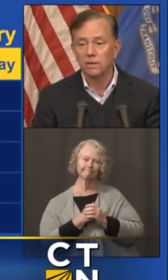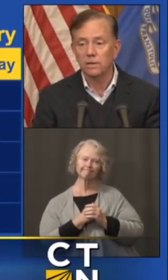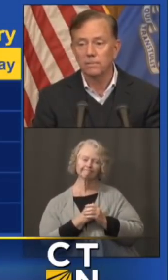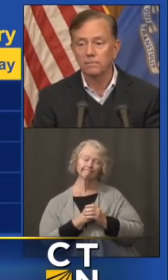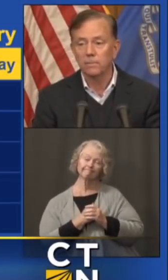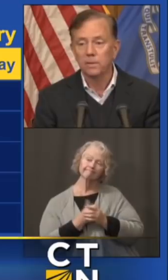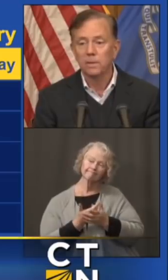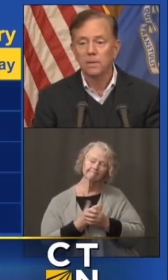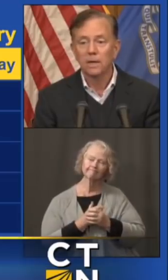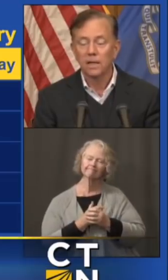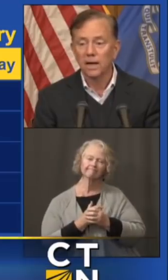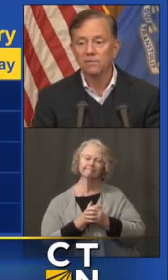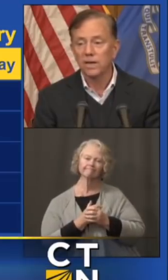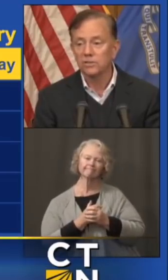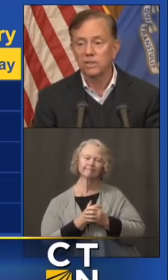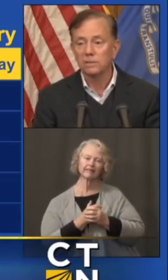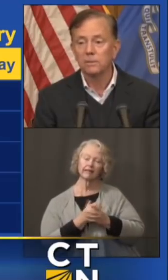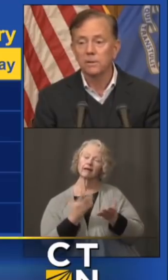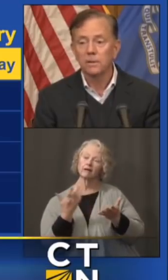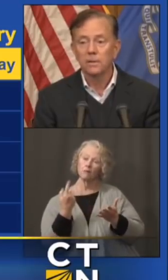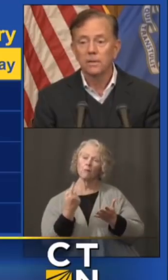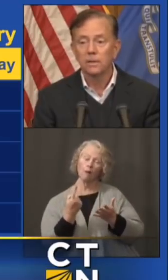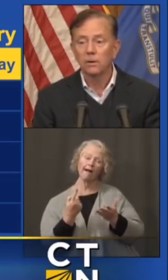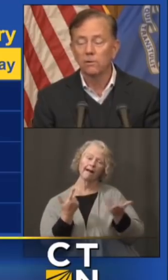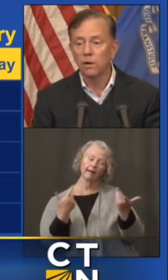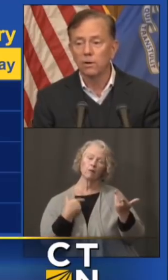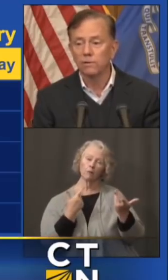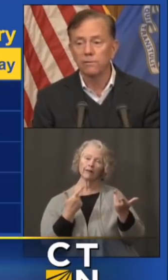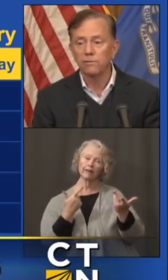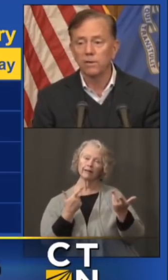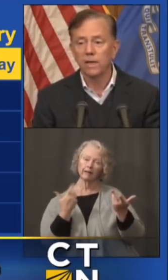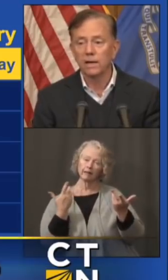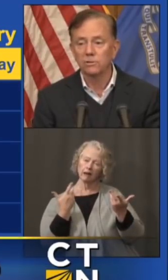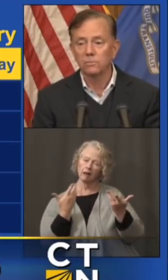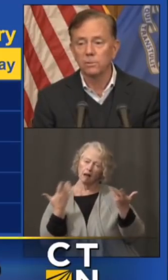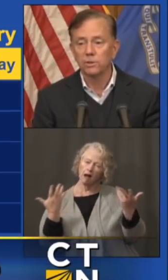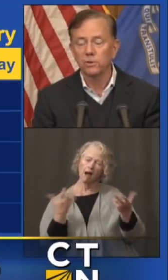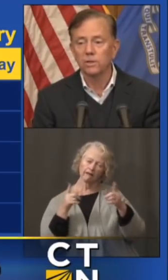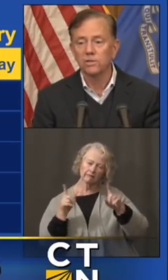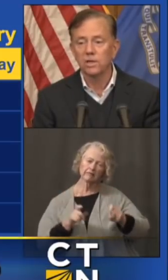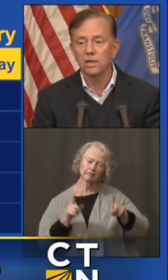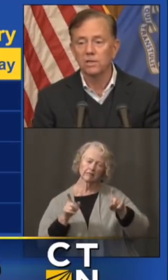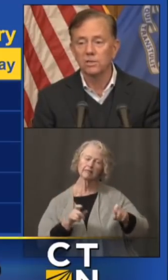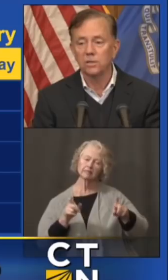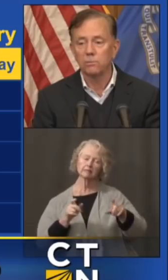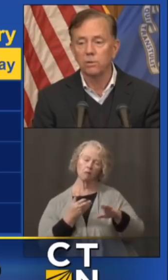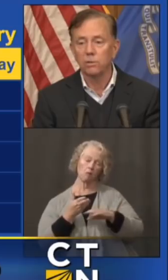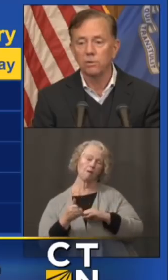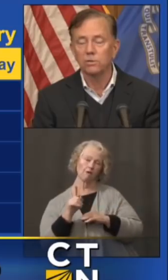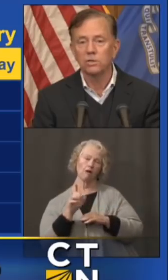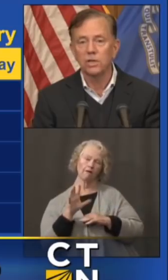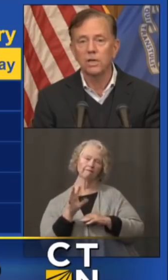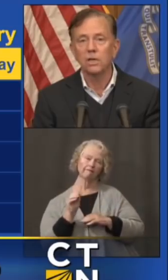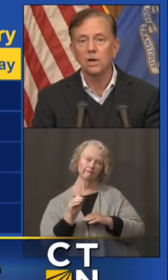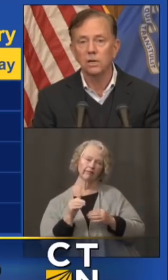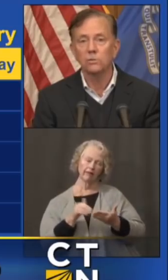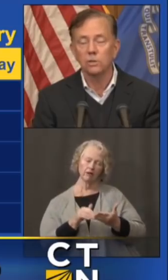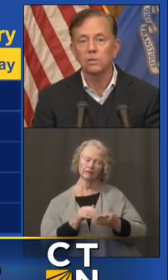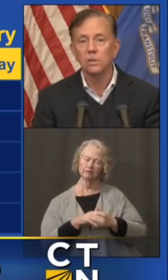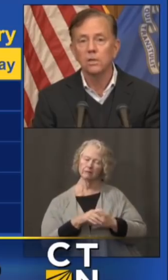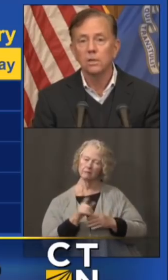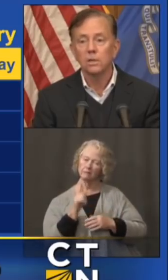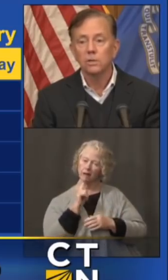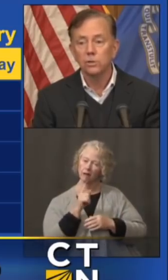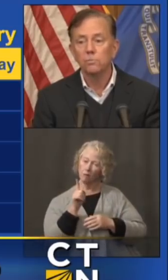have done a lot of testing. Over 150,000. But what you ought to see is with